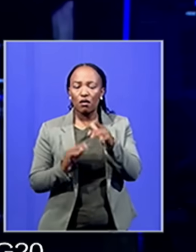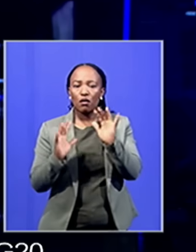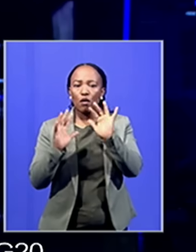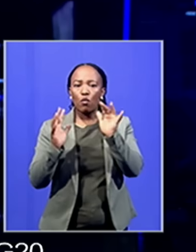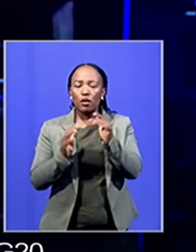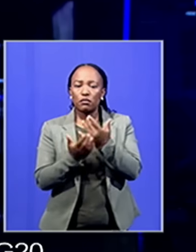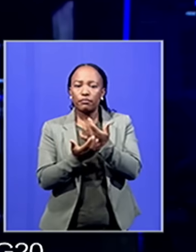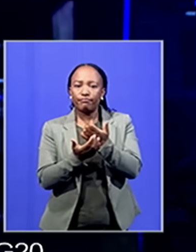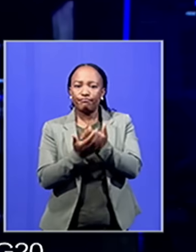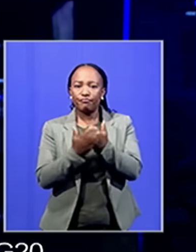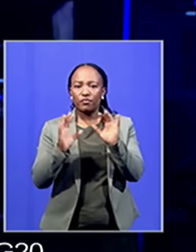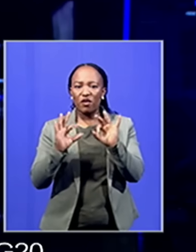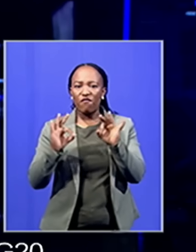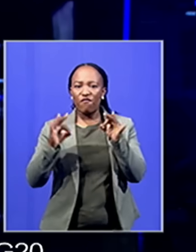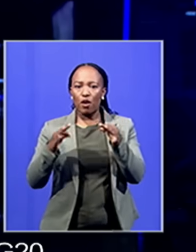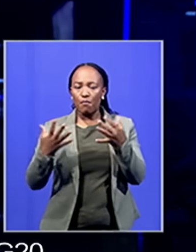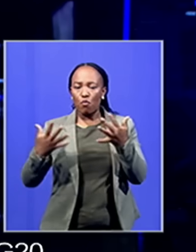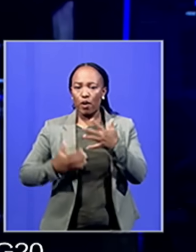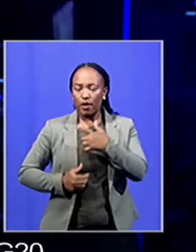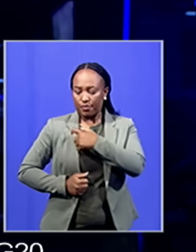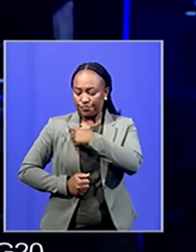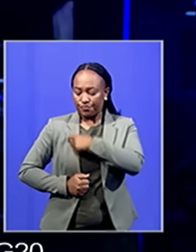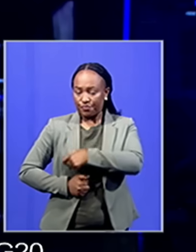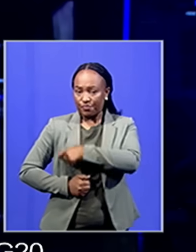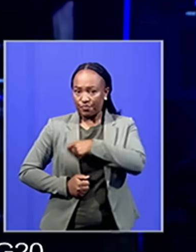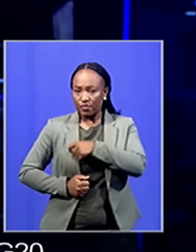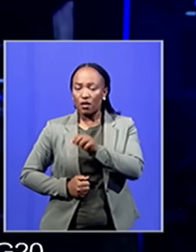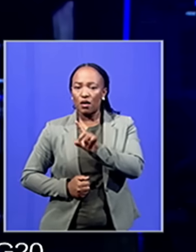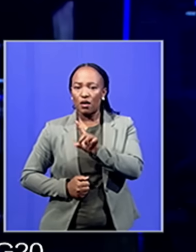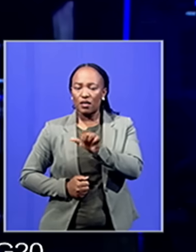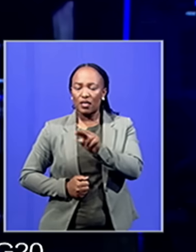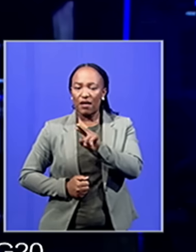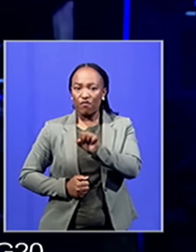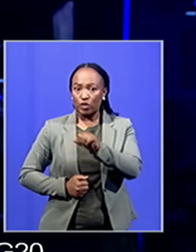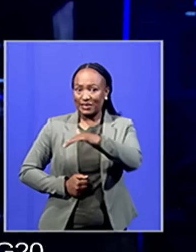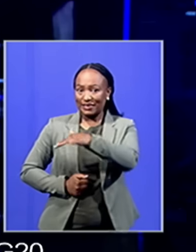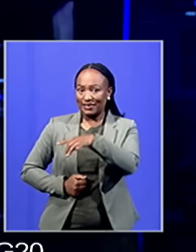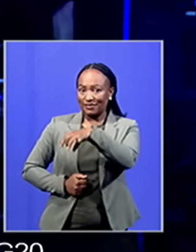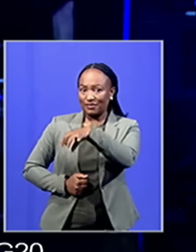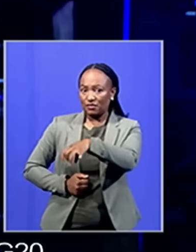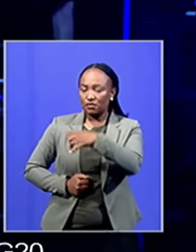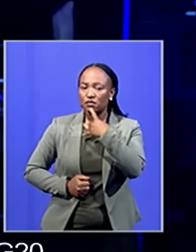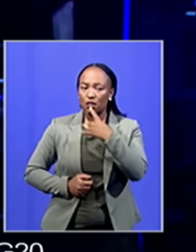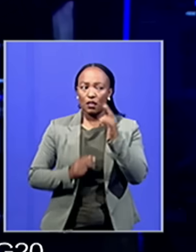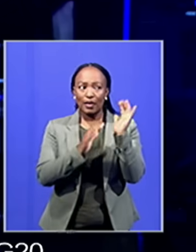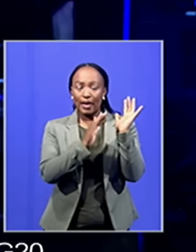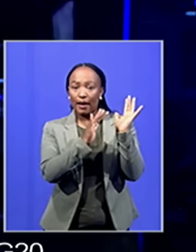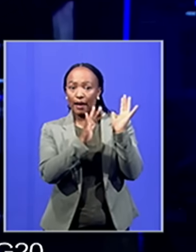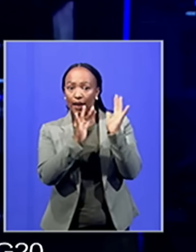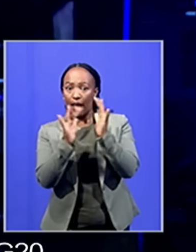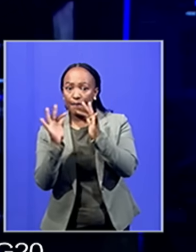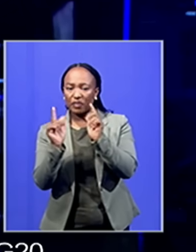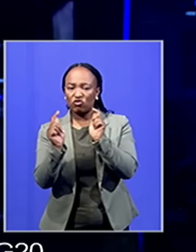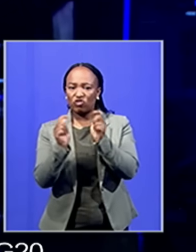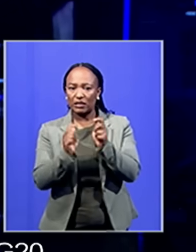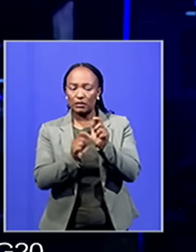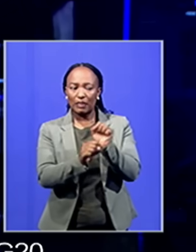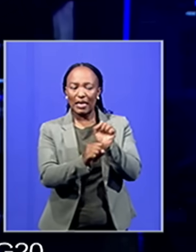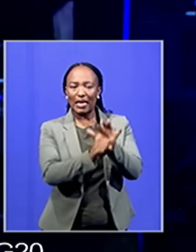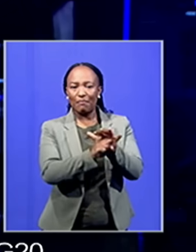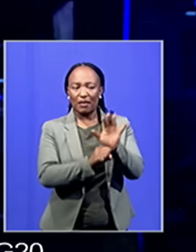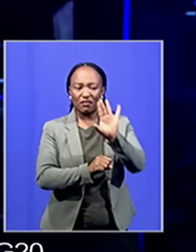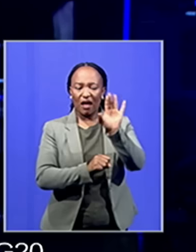World Economic Forum se tshwaretsweng Davos, Switzerland, le boletse ha diphetoho tsa climate di tswela pele ho hlasela dinaha tseo maemo a